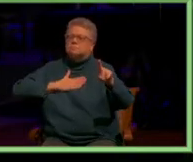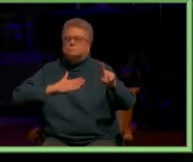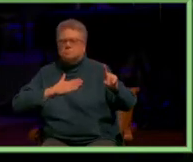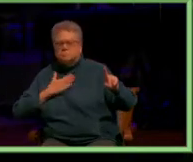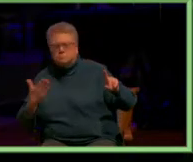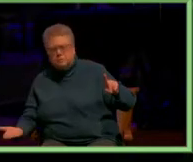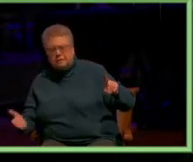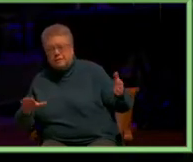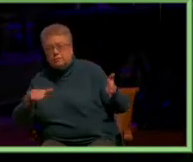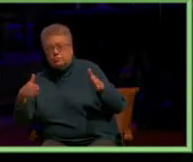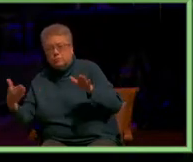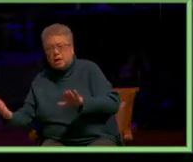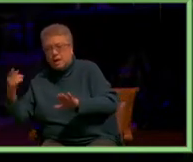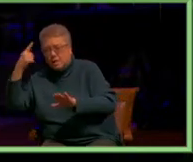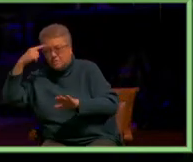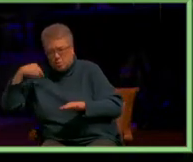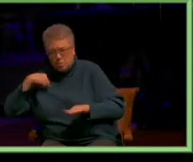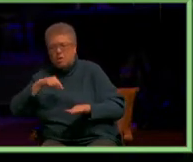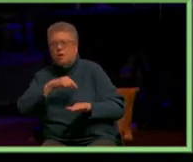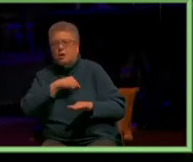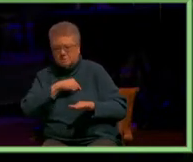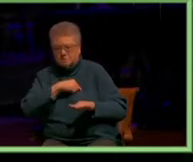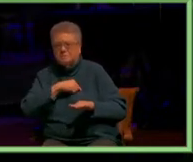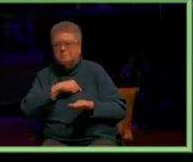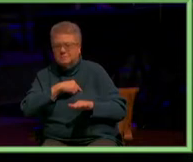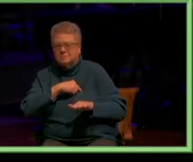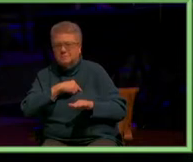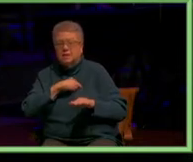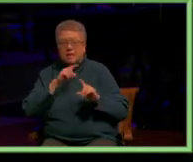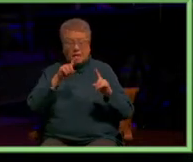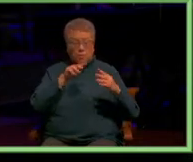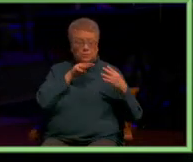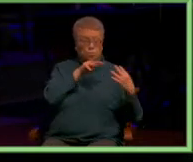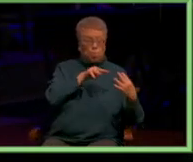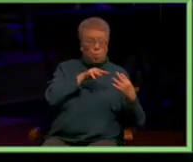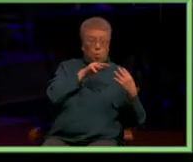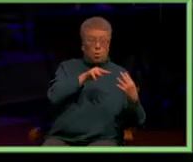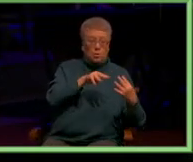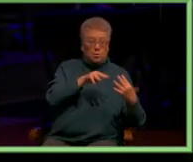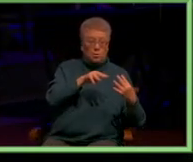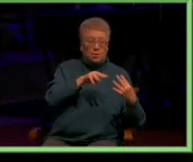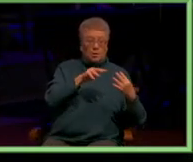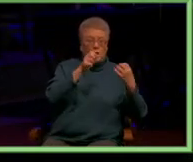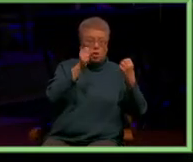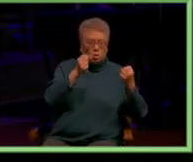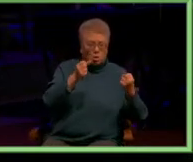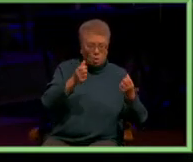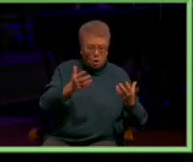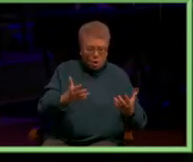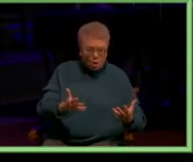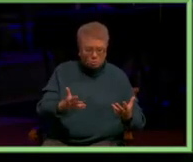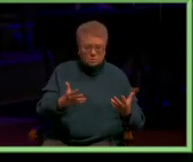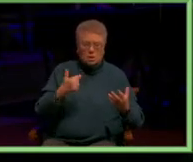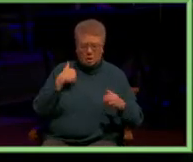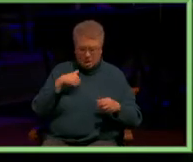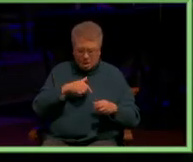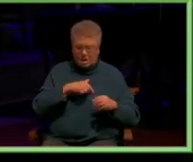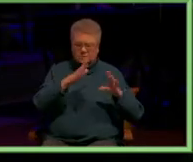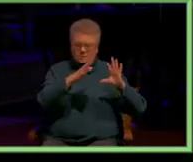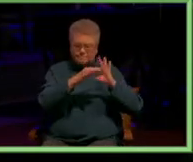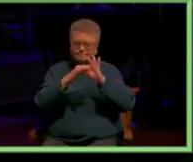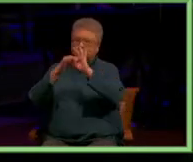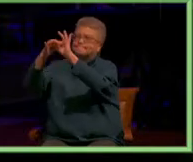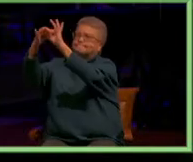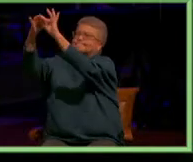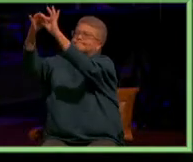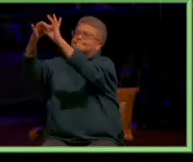us. He went to war, and he reconciles us by the blood of the cross. In fact, 1